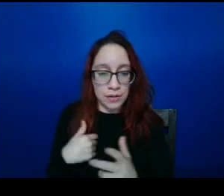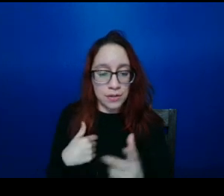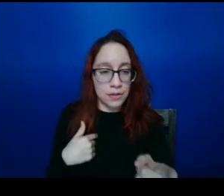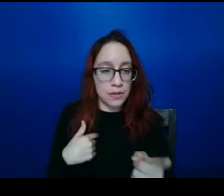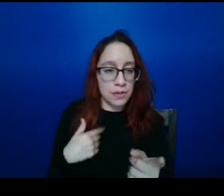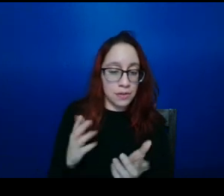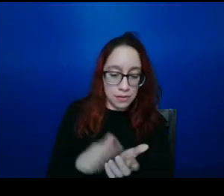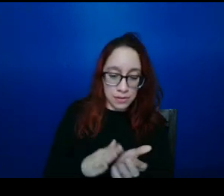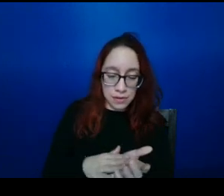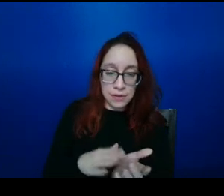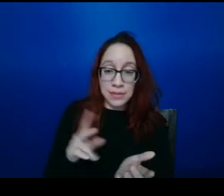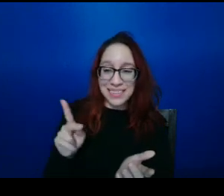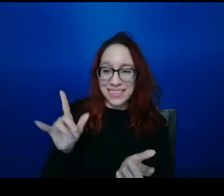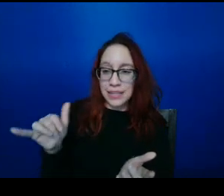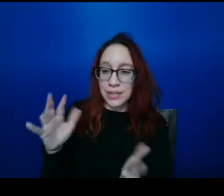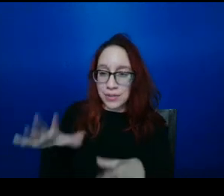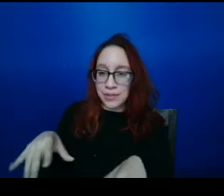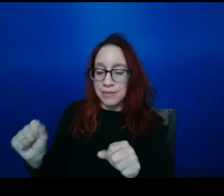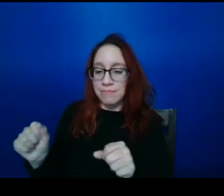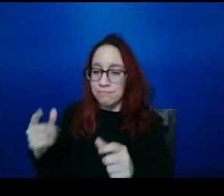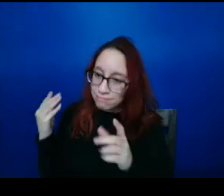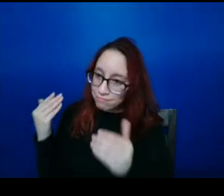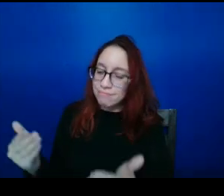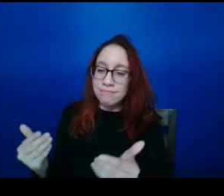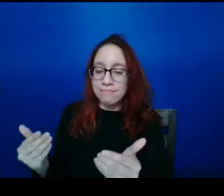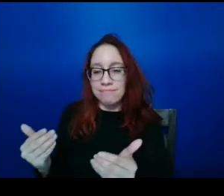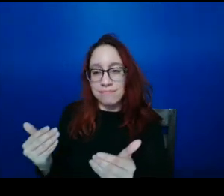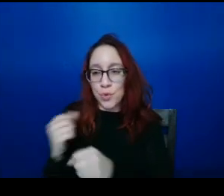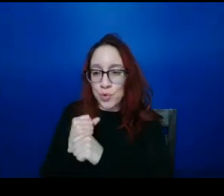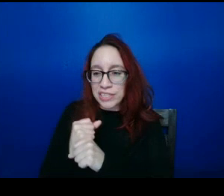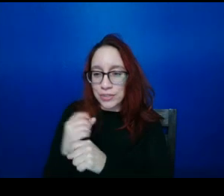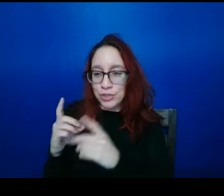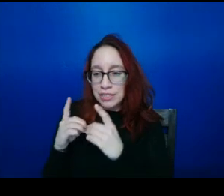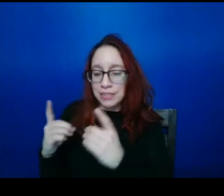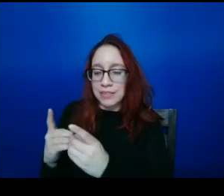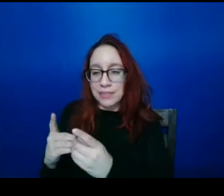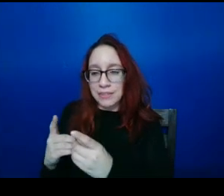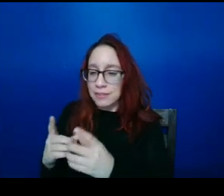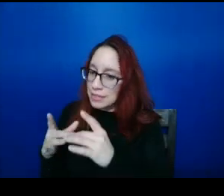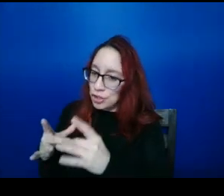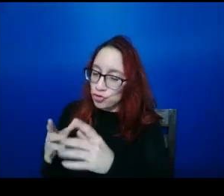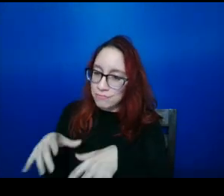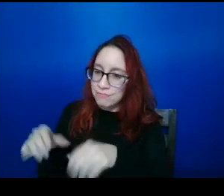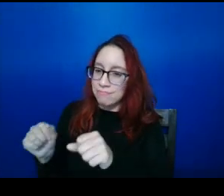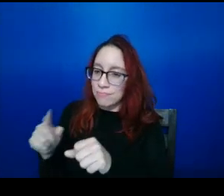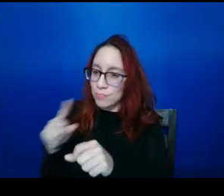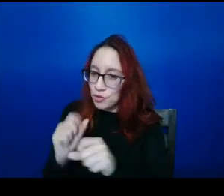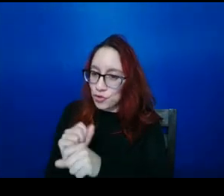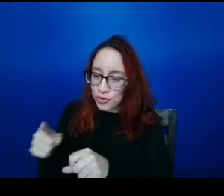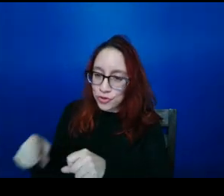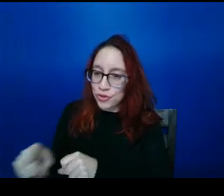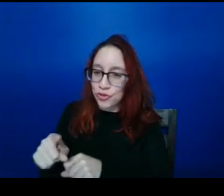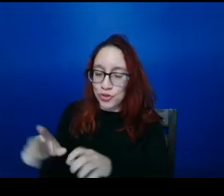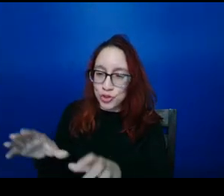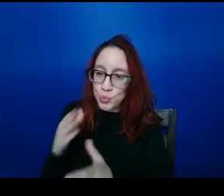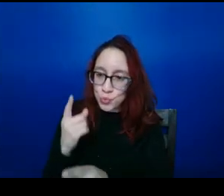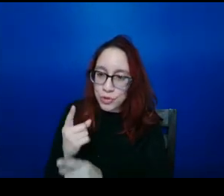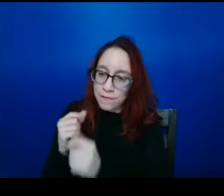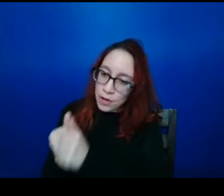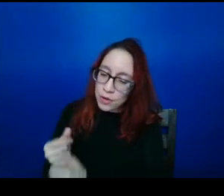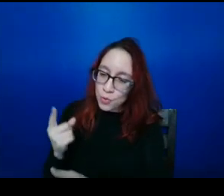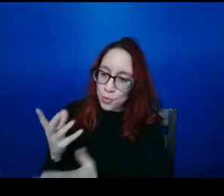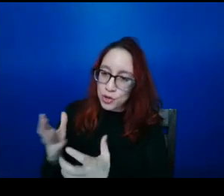commend Commissioner Kelly for taking a bold step towards protecting your district, taking leadership, and making sure that you do right by your constituents.